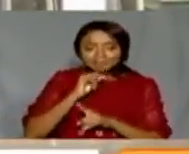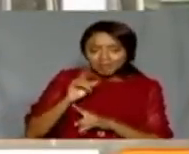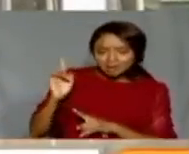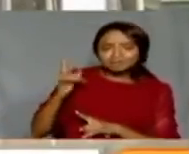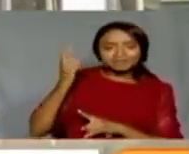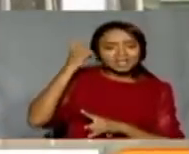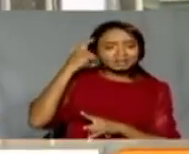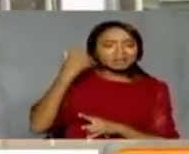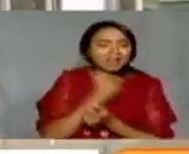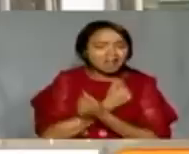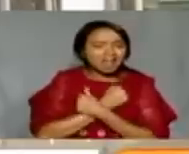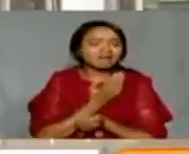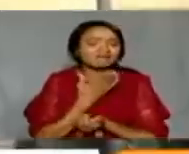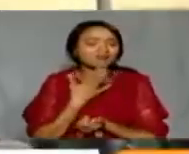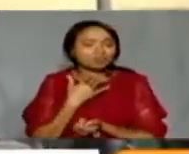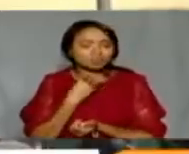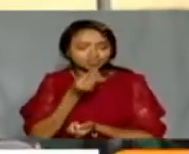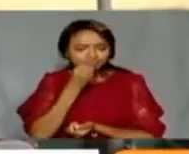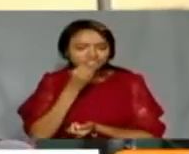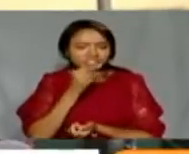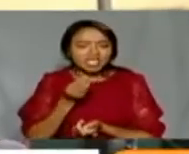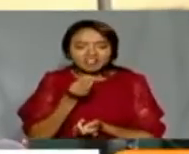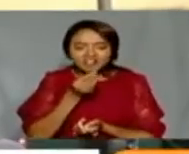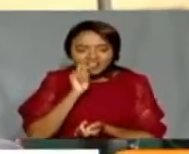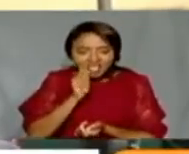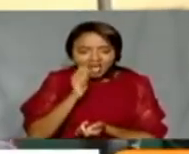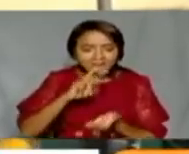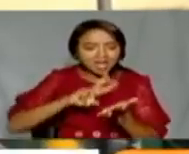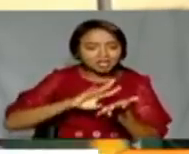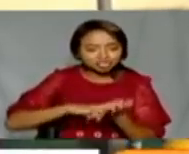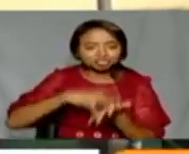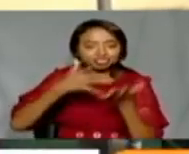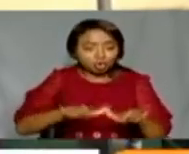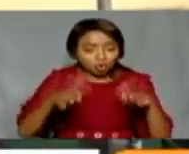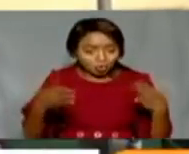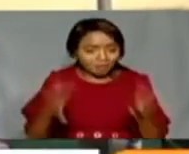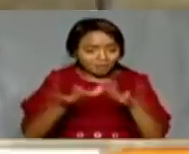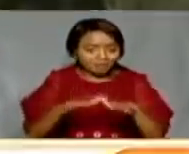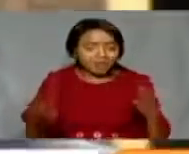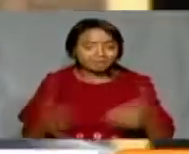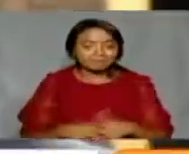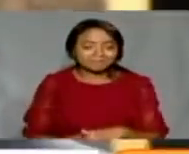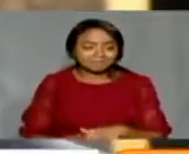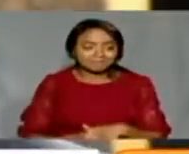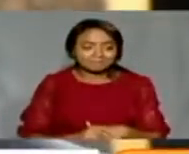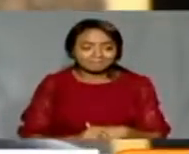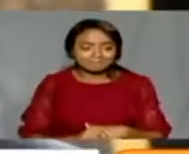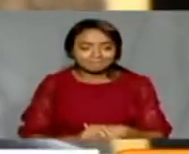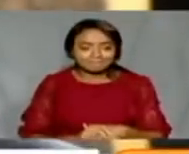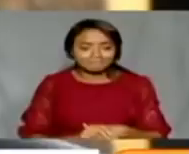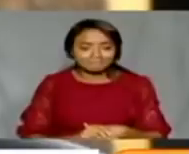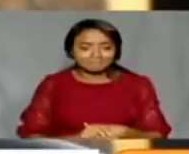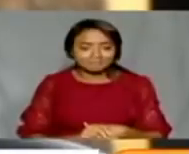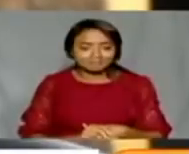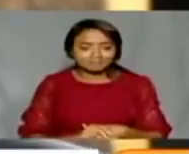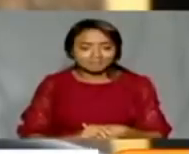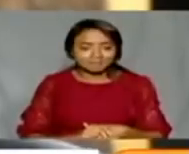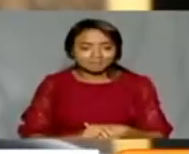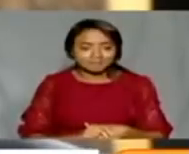preferred to eat meat, popularly known as Yamachoma, whenever he visited Narok. Alikuwa anakaza